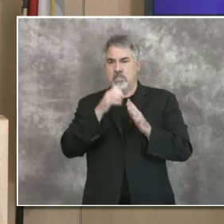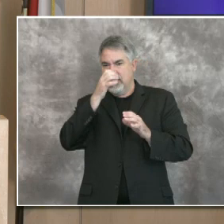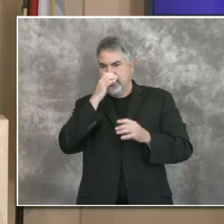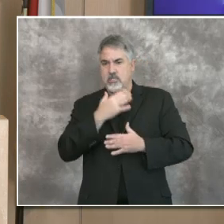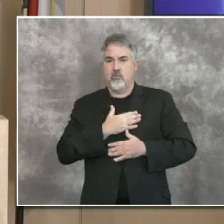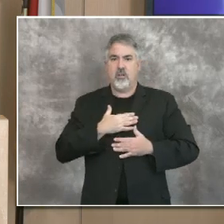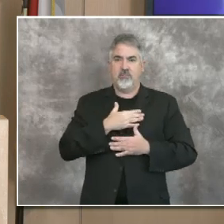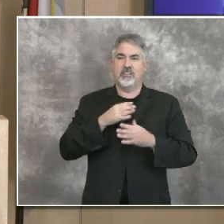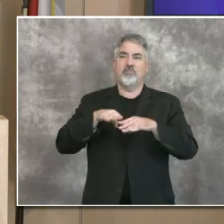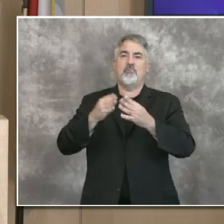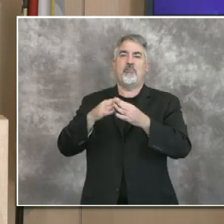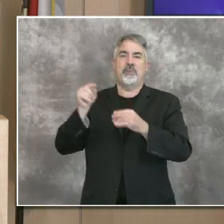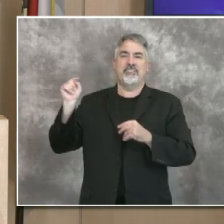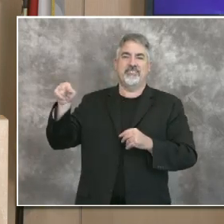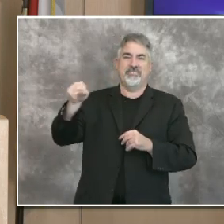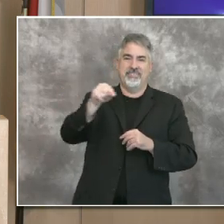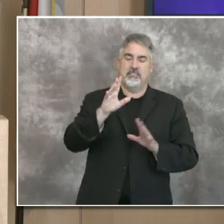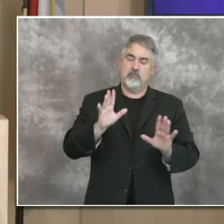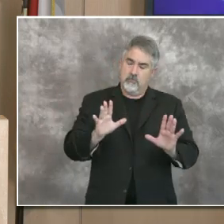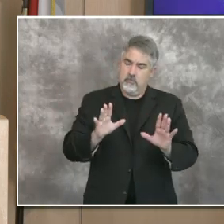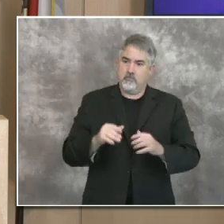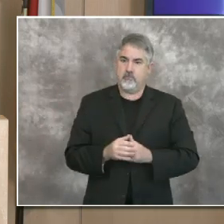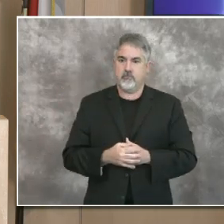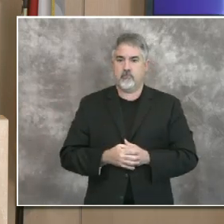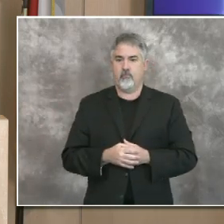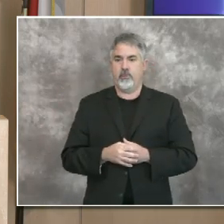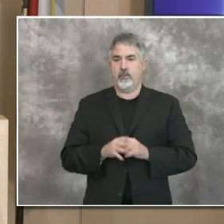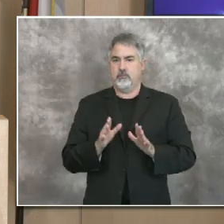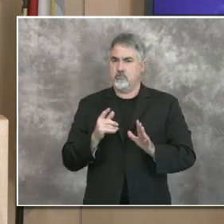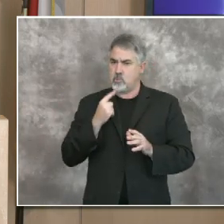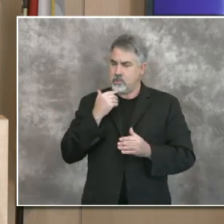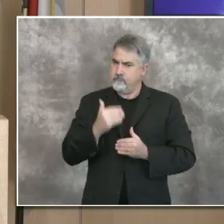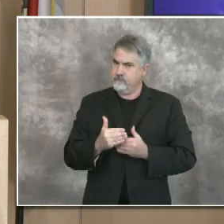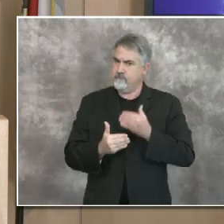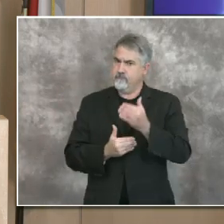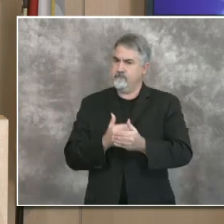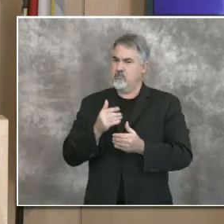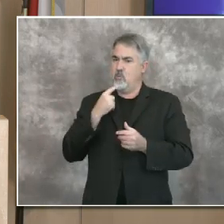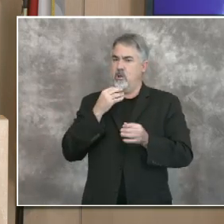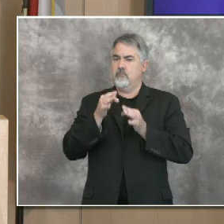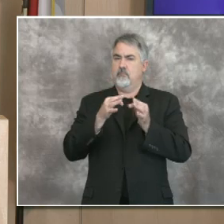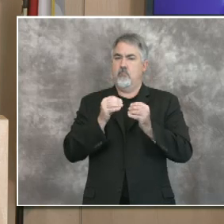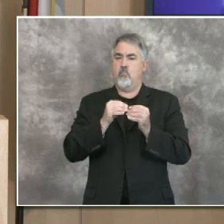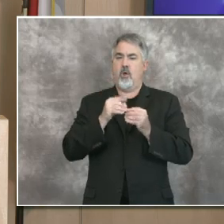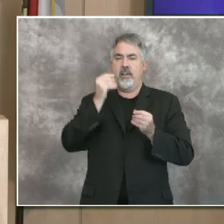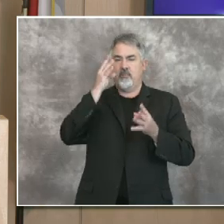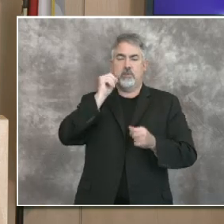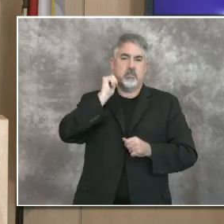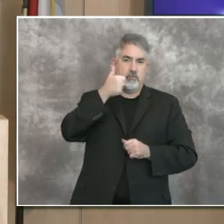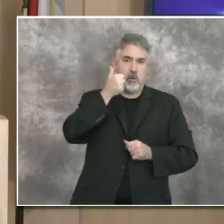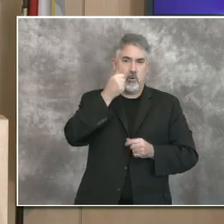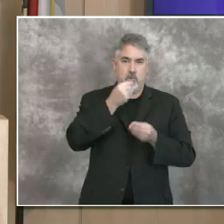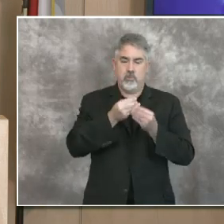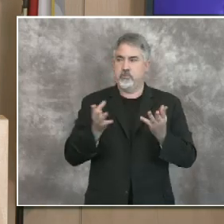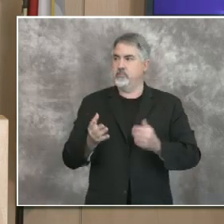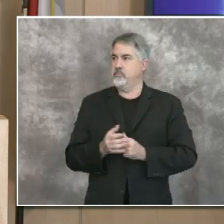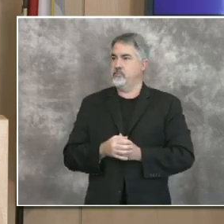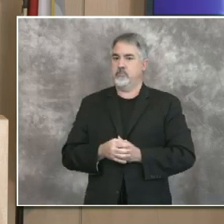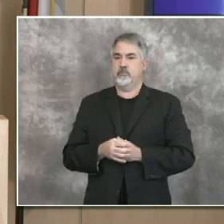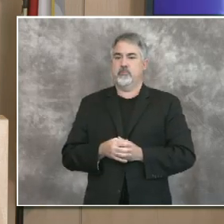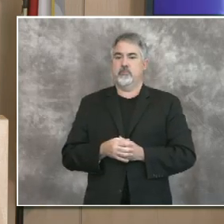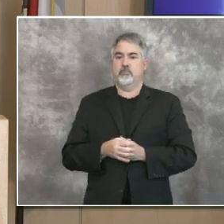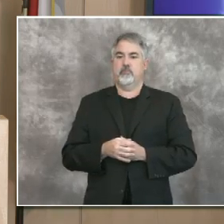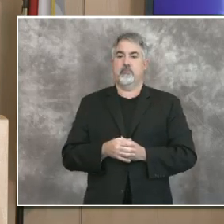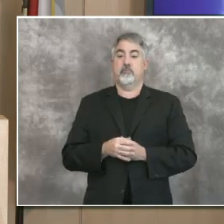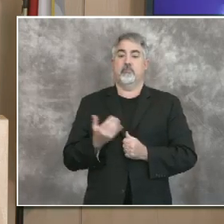opportunities. And I think we'll be in a position to lay those out more clearly tomorrow. With that, it's my pleasure to welcome Supervisor